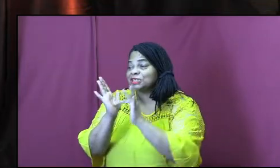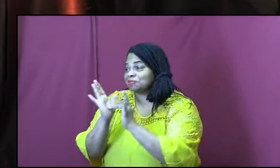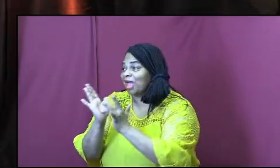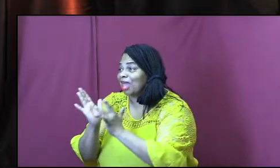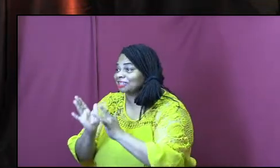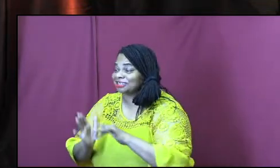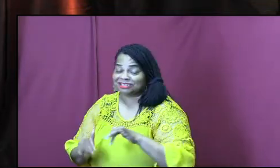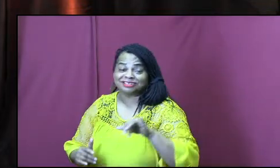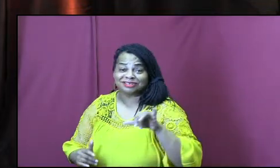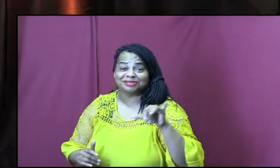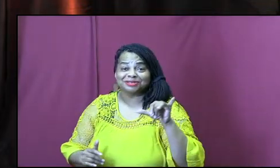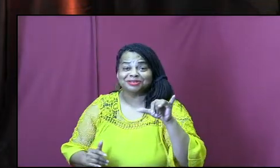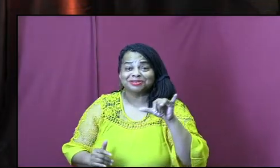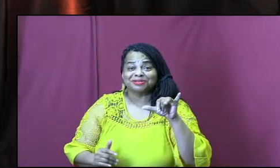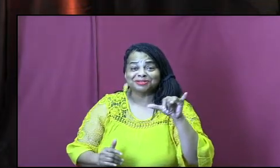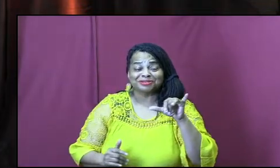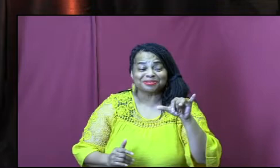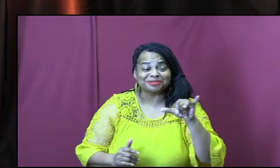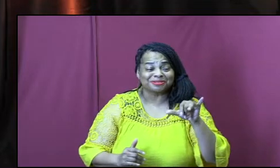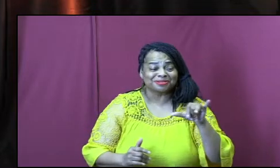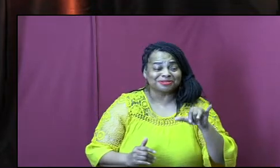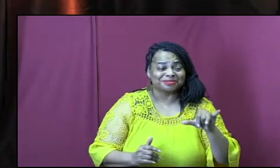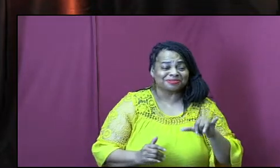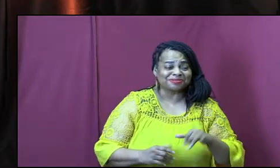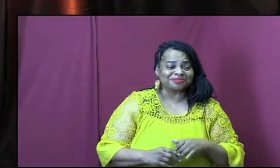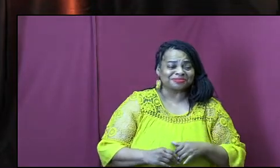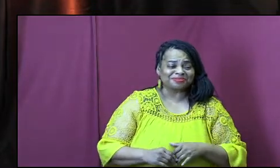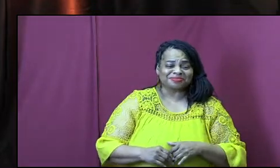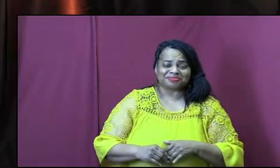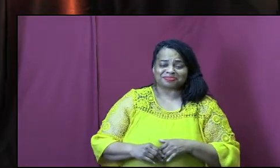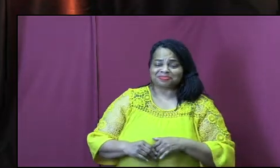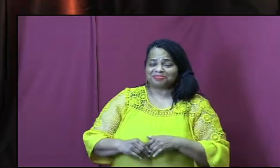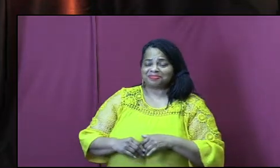and his medicine too.